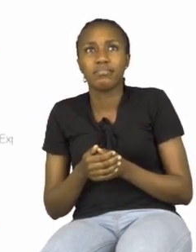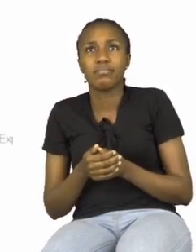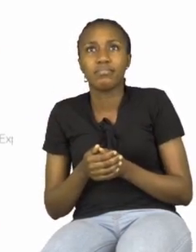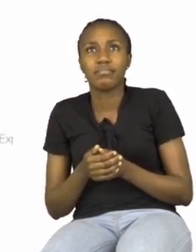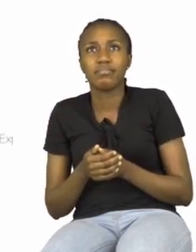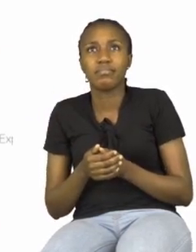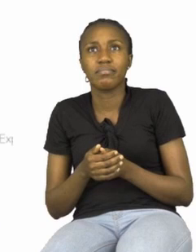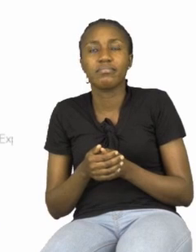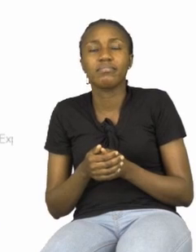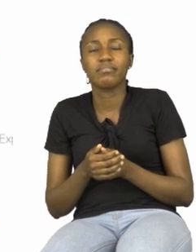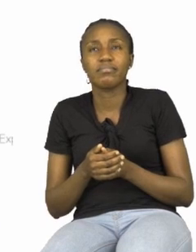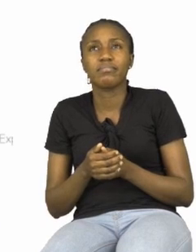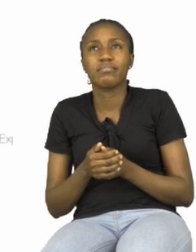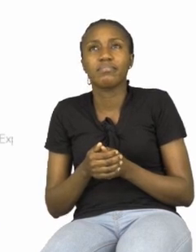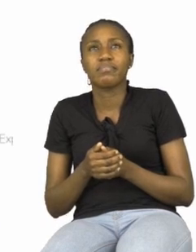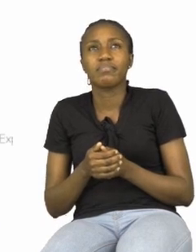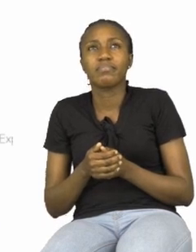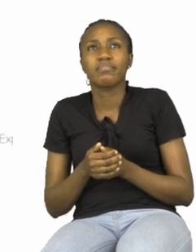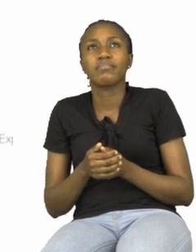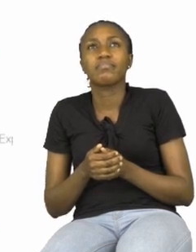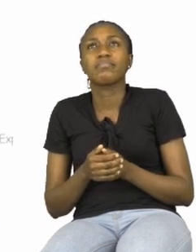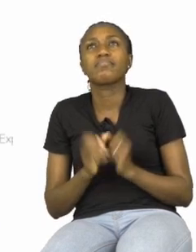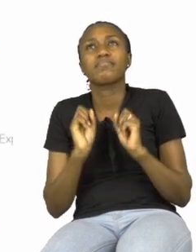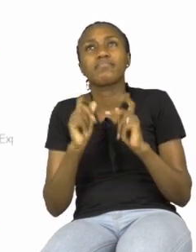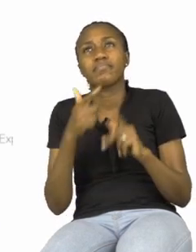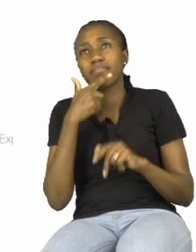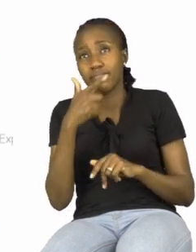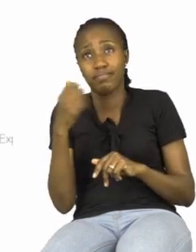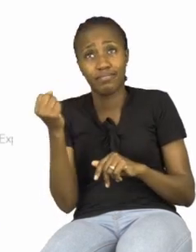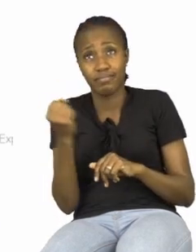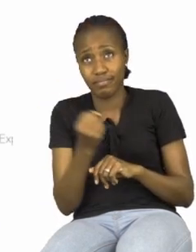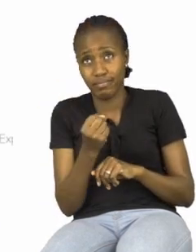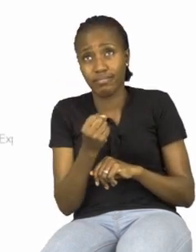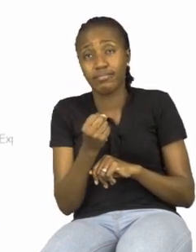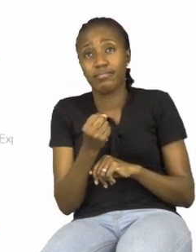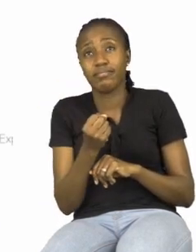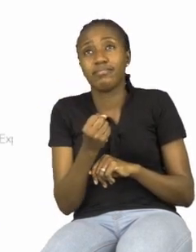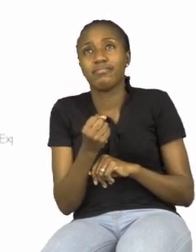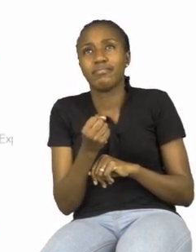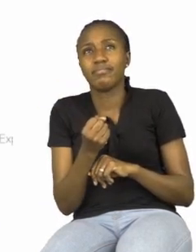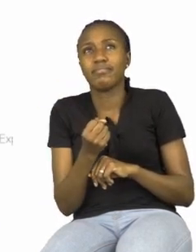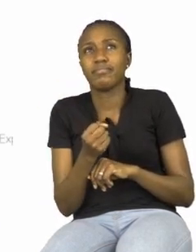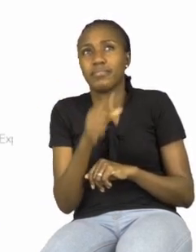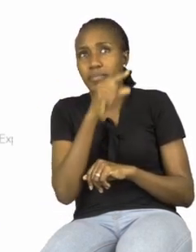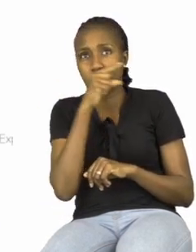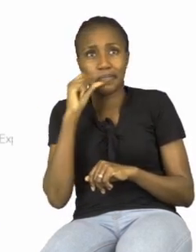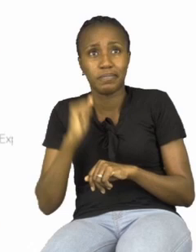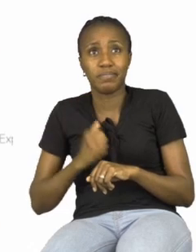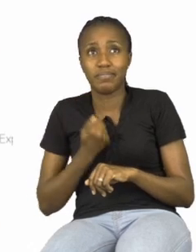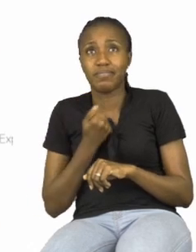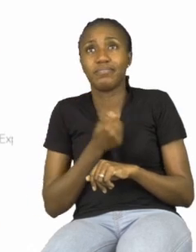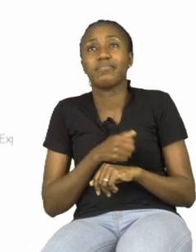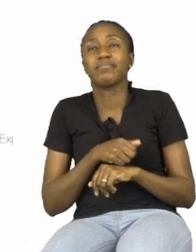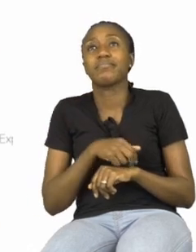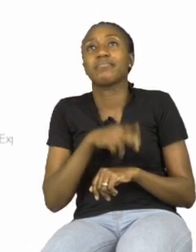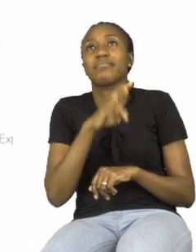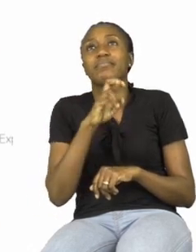and the rest of the structure. No, thank you, Jesse. My name, like you said, is Reagon